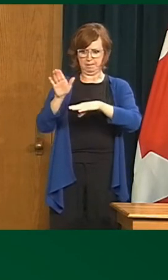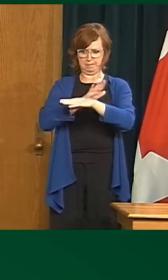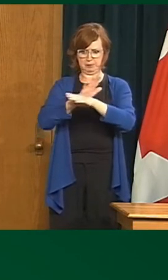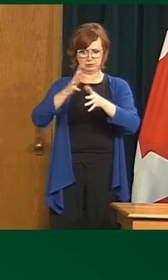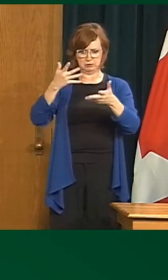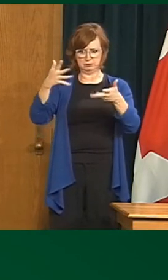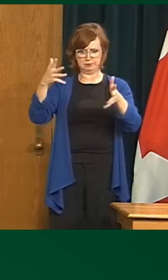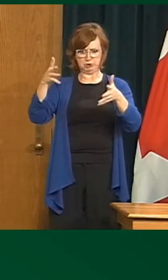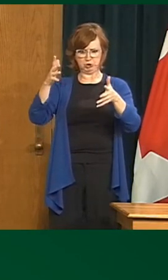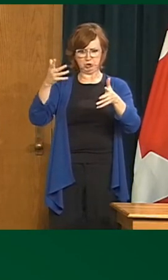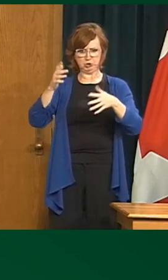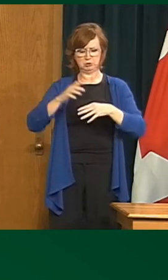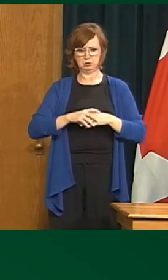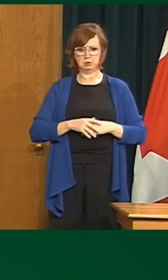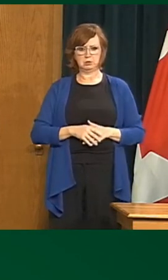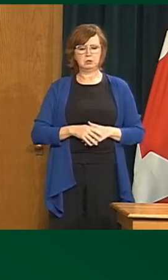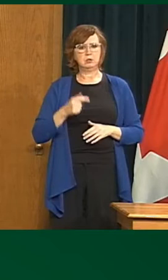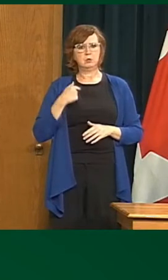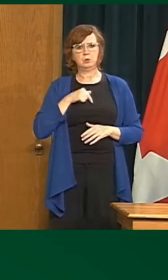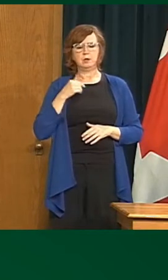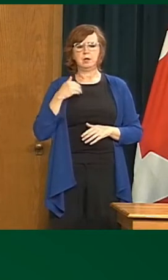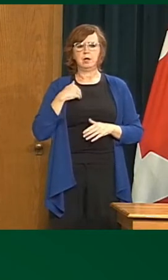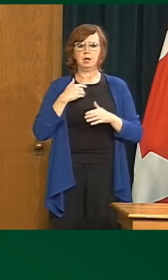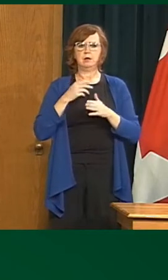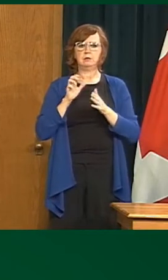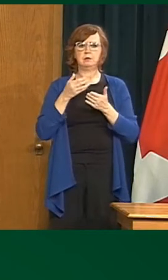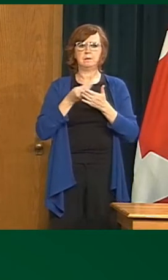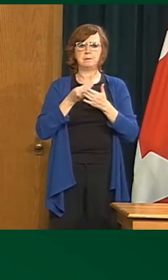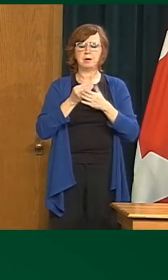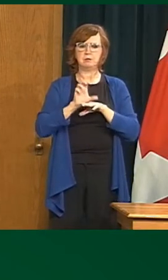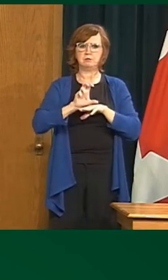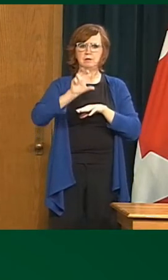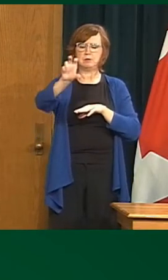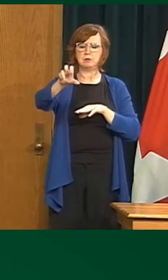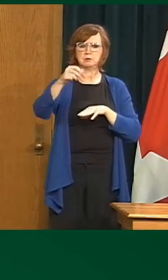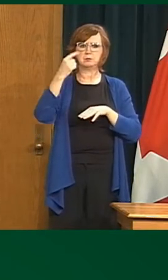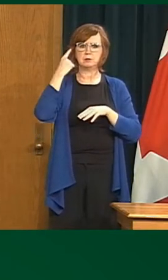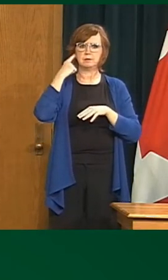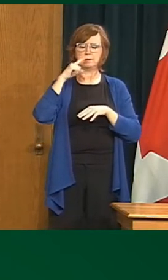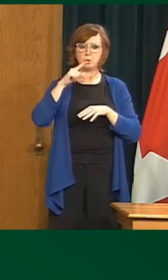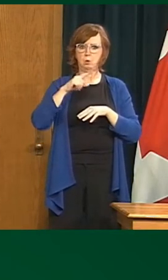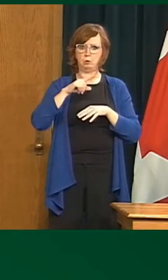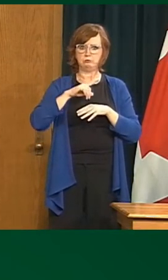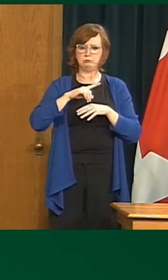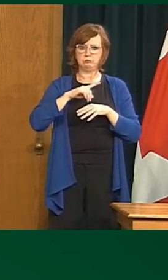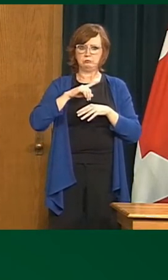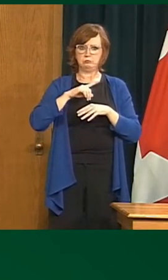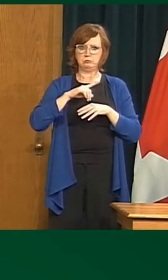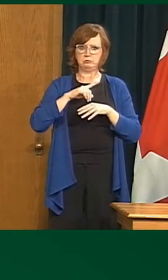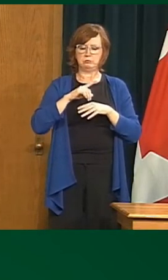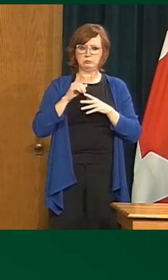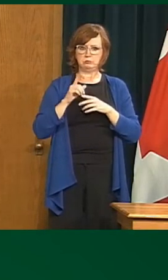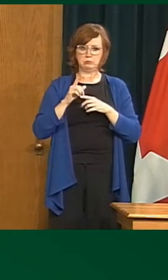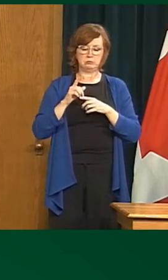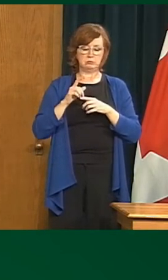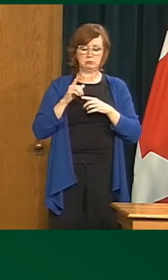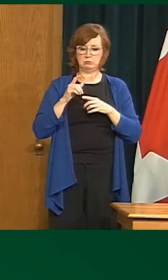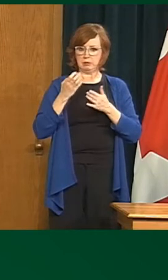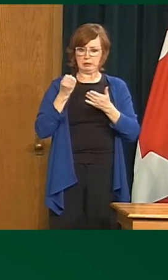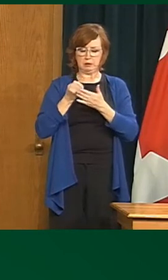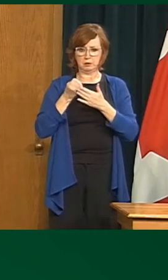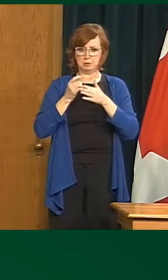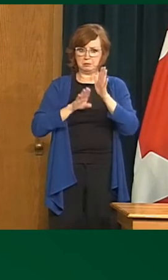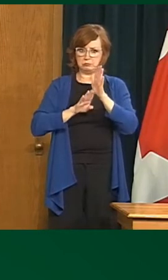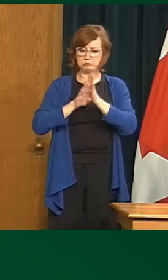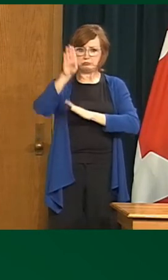into infrastructure is a monumental effort, essentially, to get these folks back to work and get them back to work very quickly.